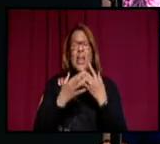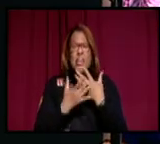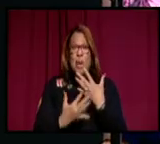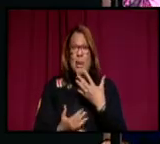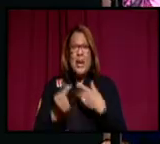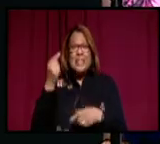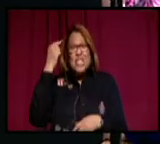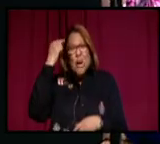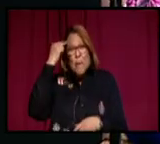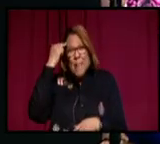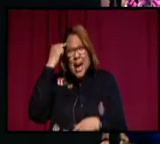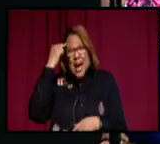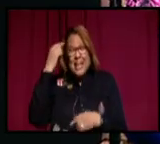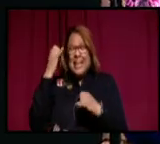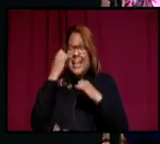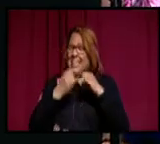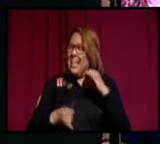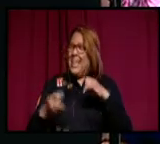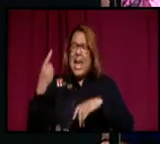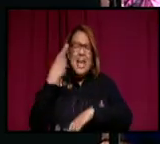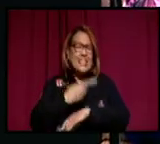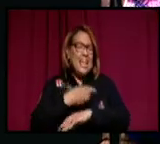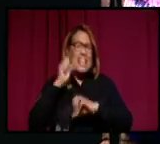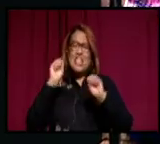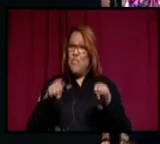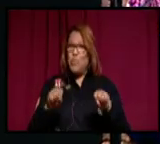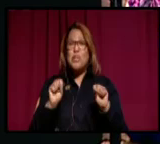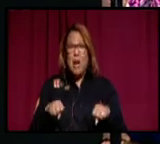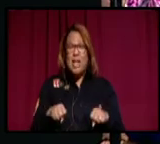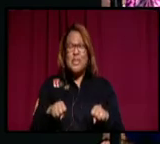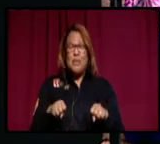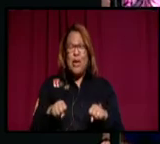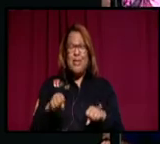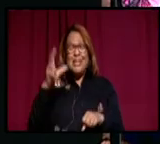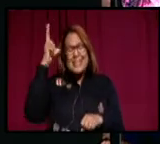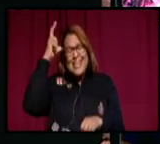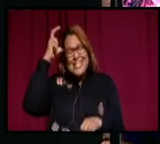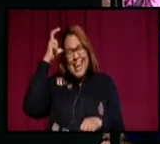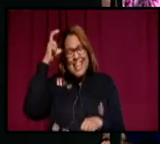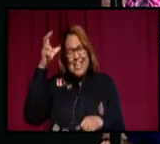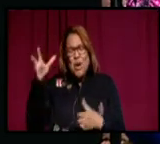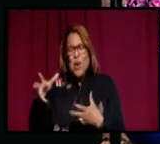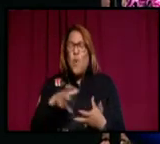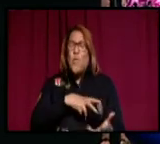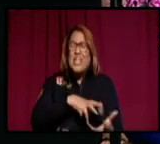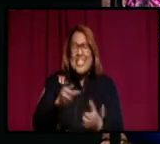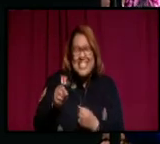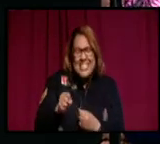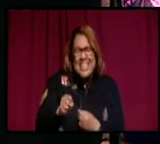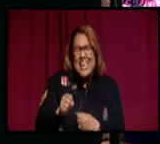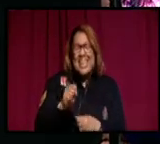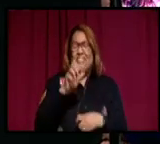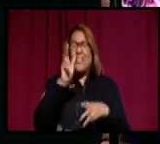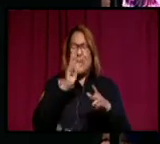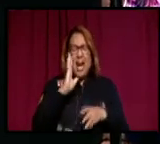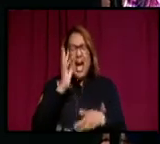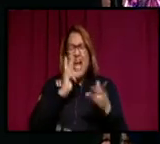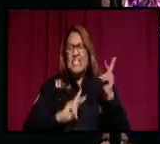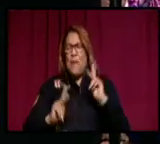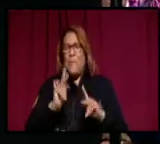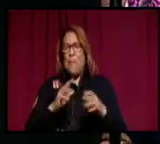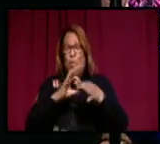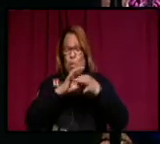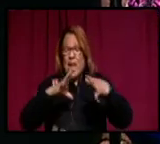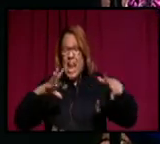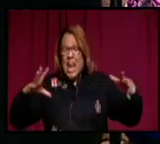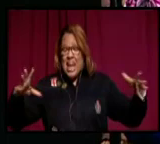The Bible says that in the last days, if it were possible, that Satan would deceive the very elect of God. And we loose upon you